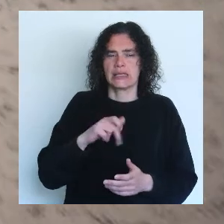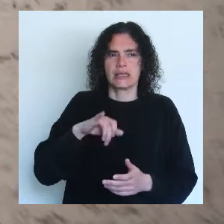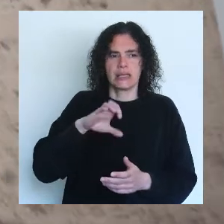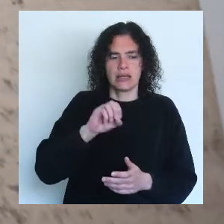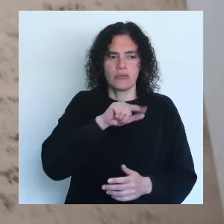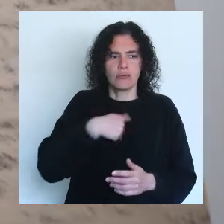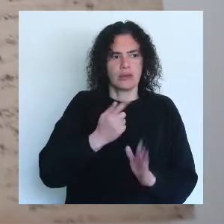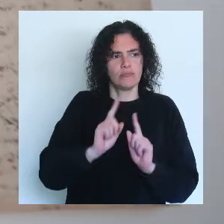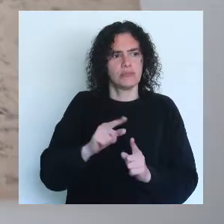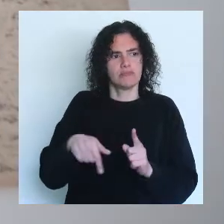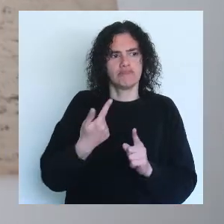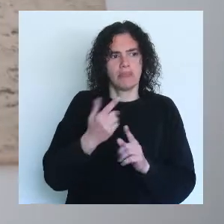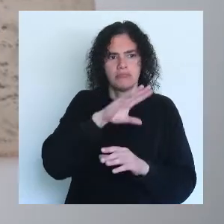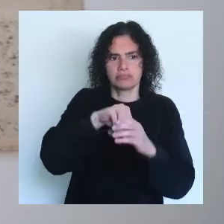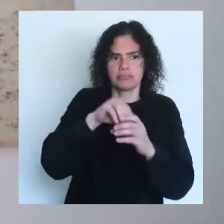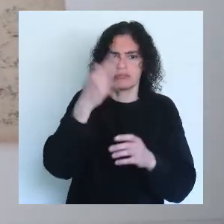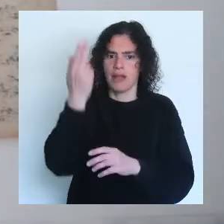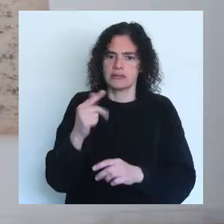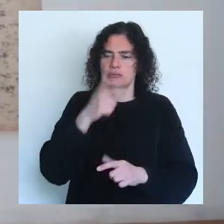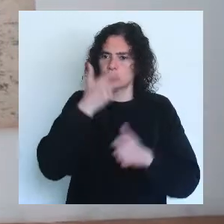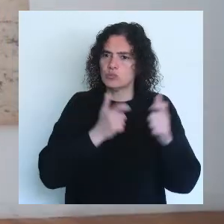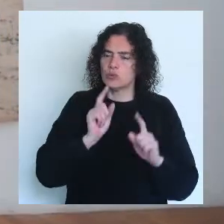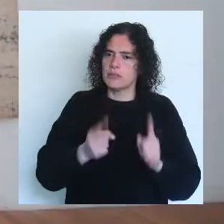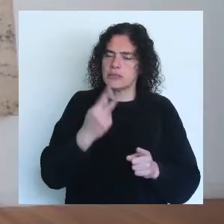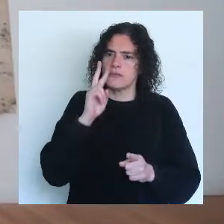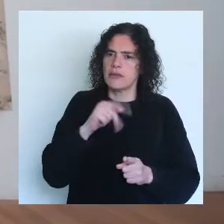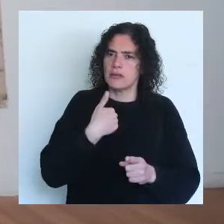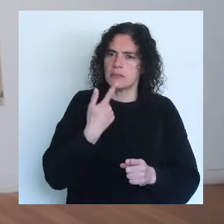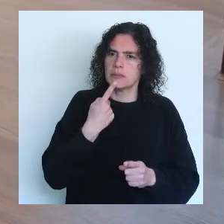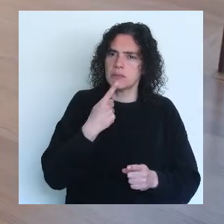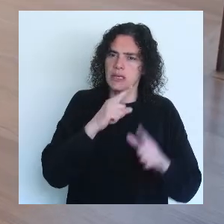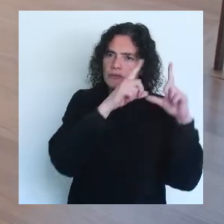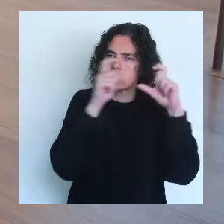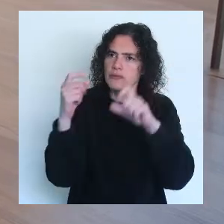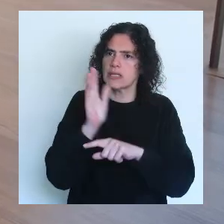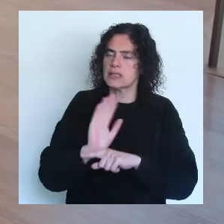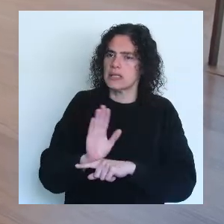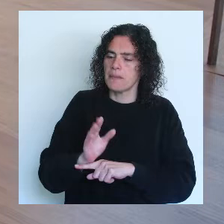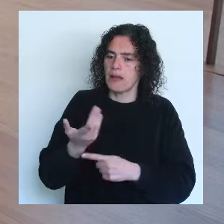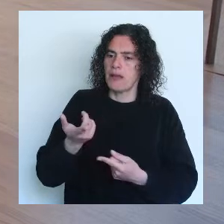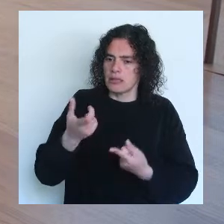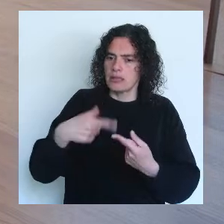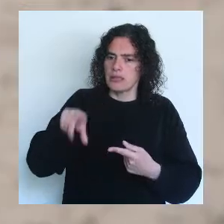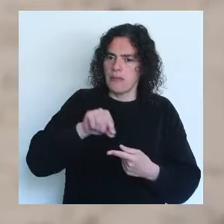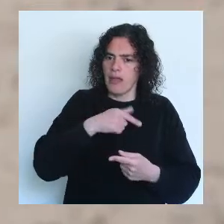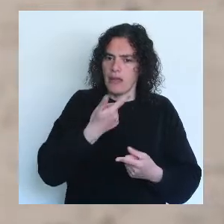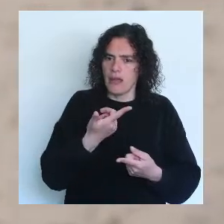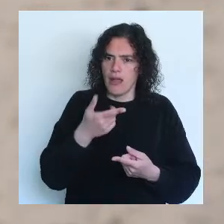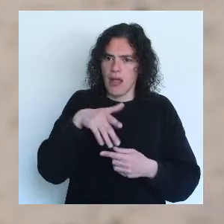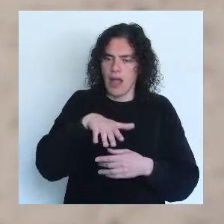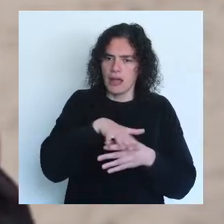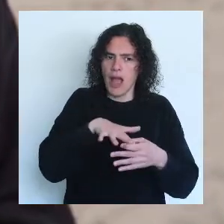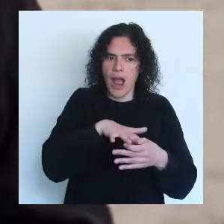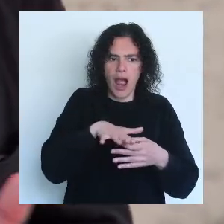with Carnero, is entering the making of art, and people start to see that photography and cinema are